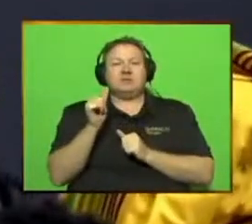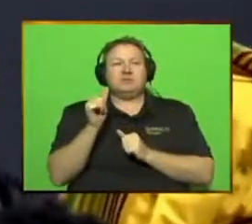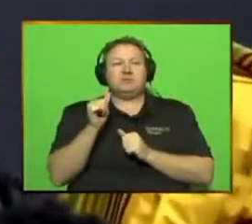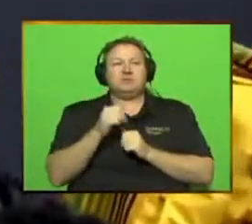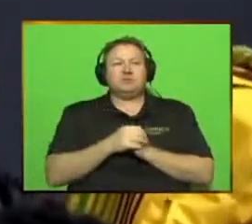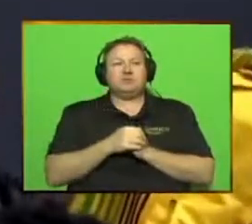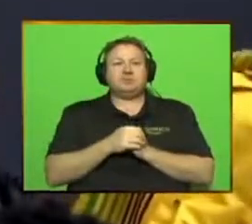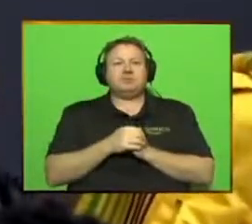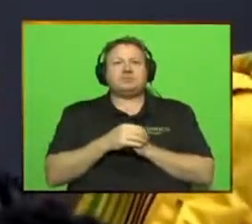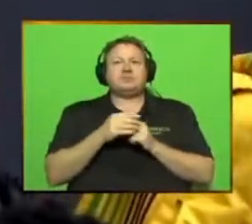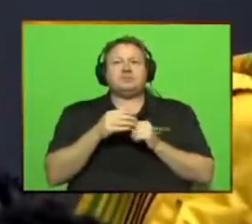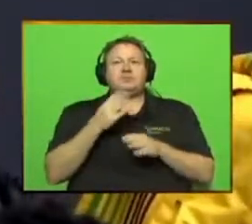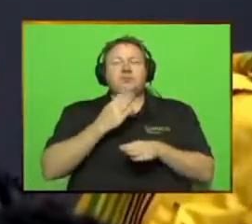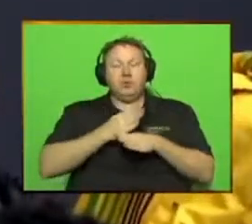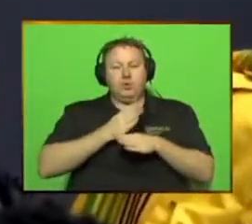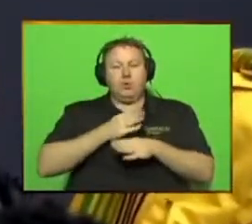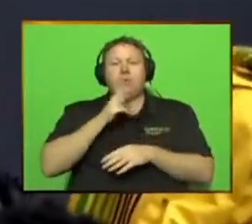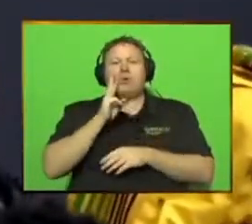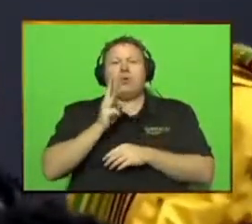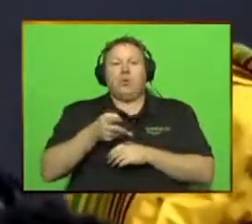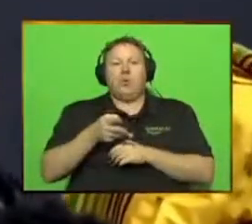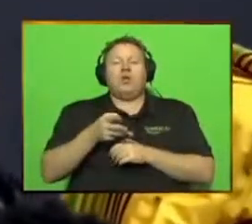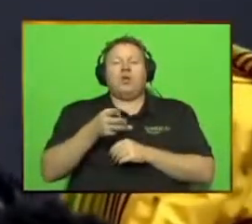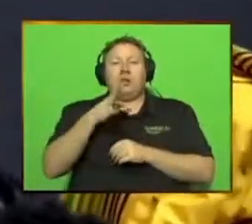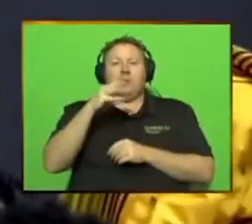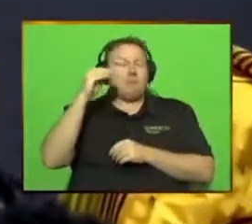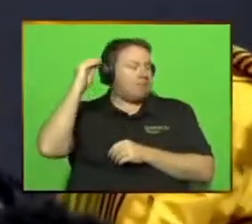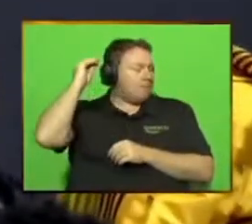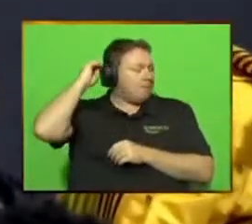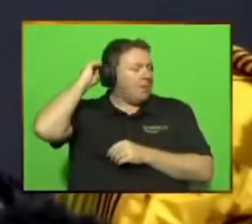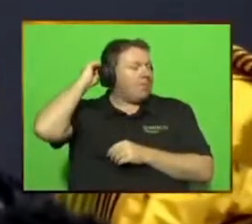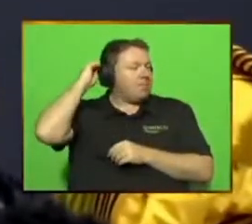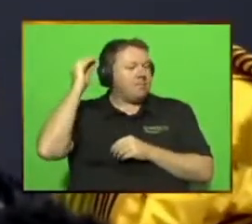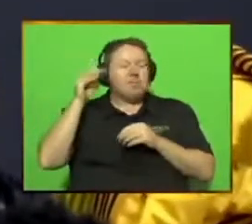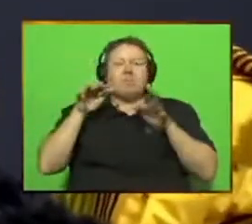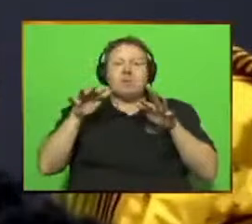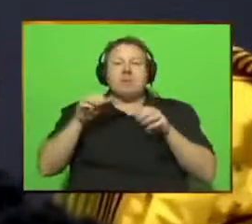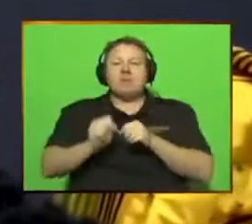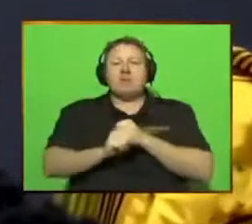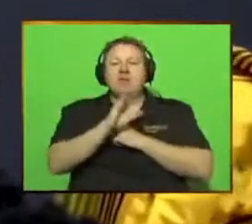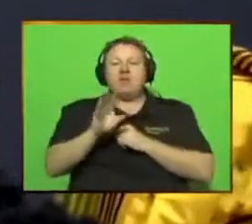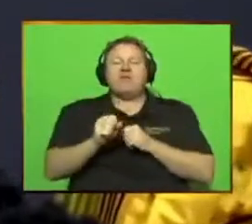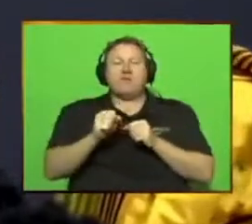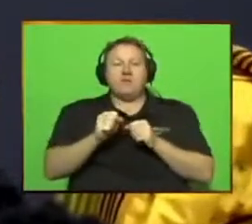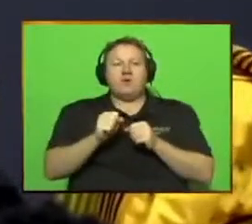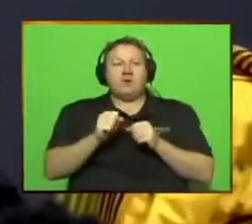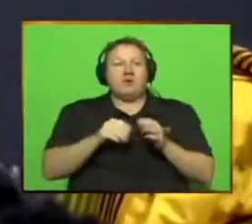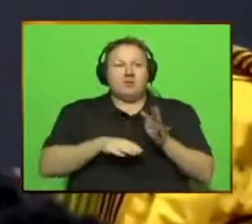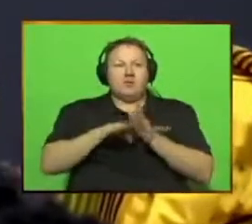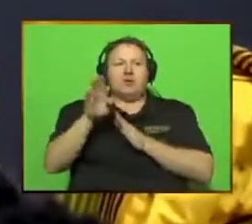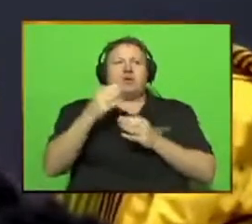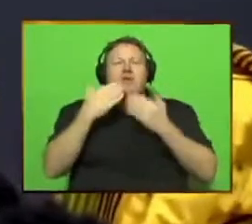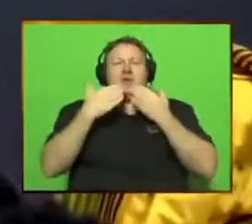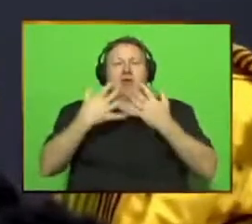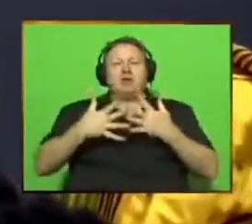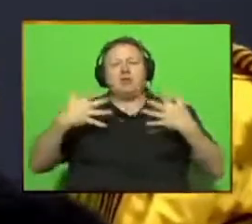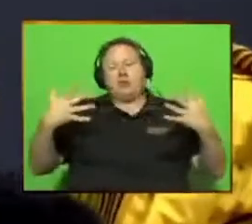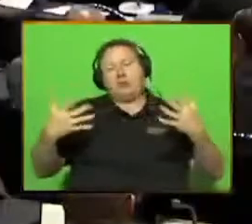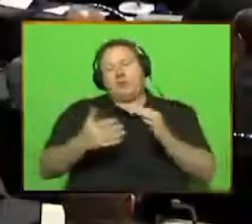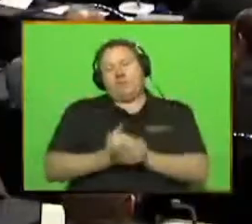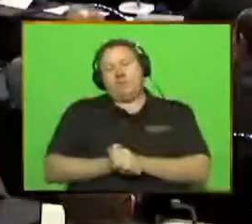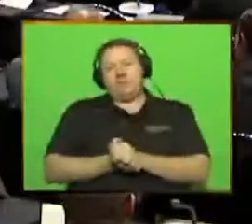and that we will work for the interest of the people of this country. I thank you so much.